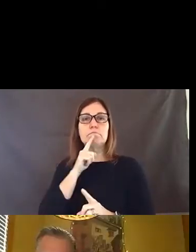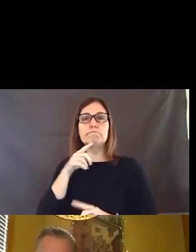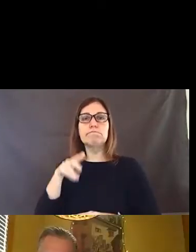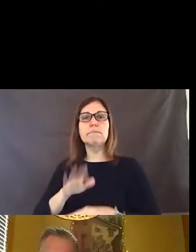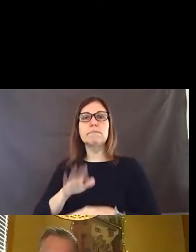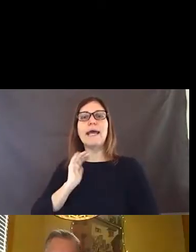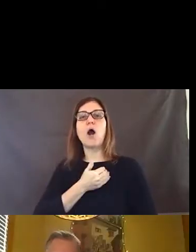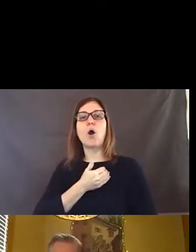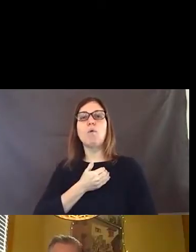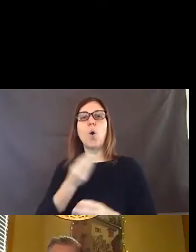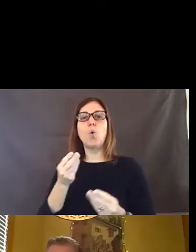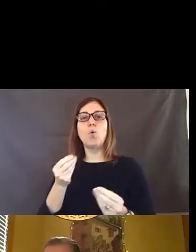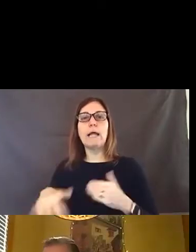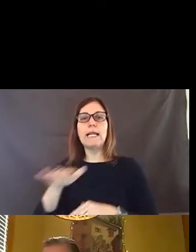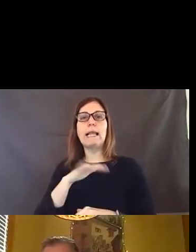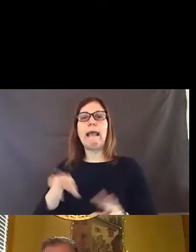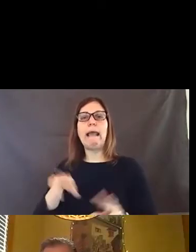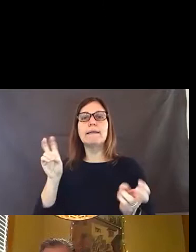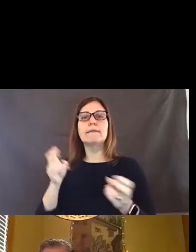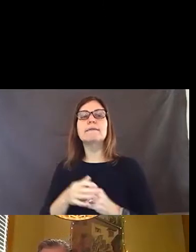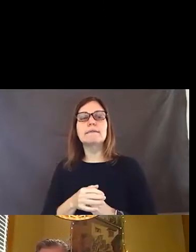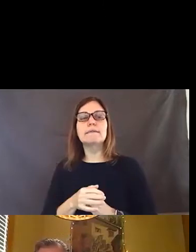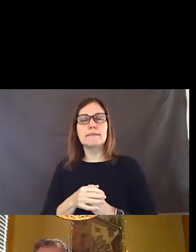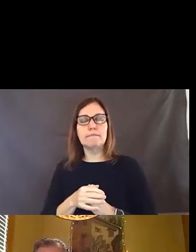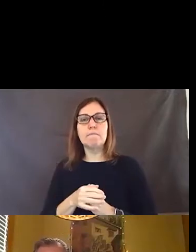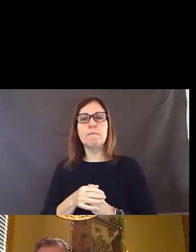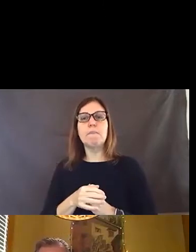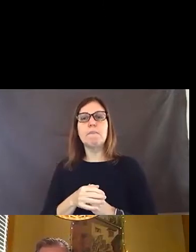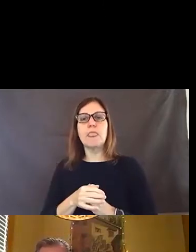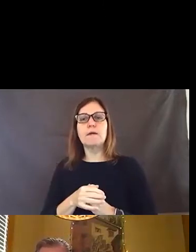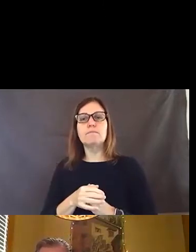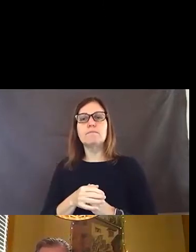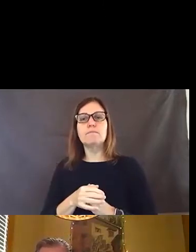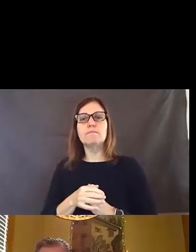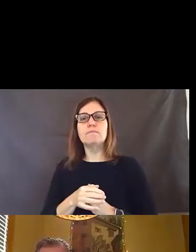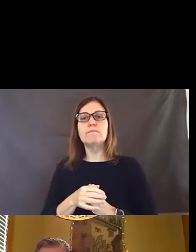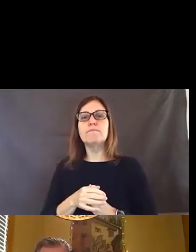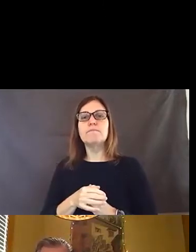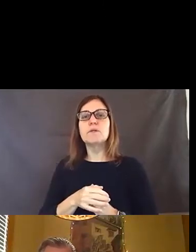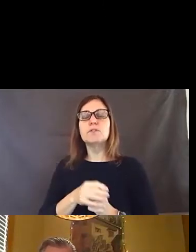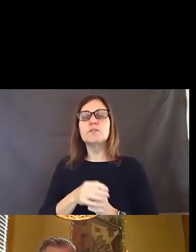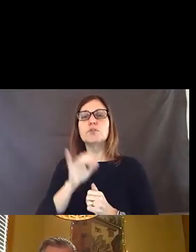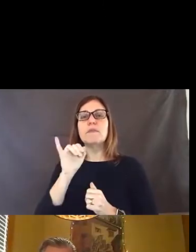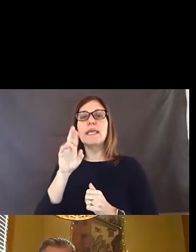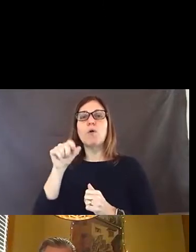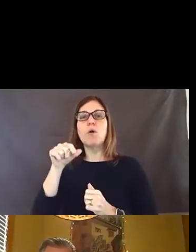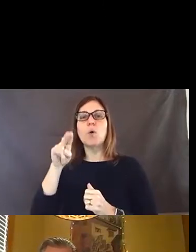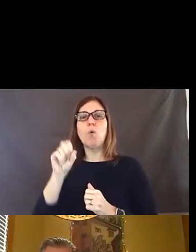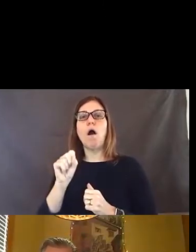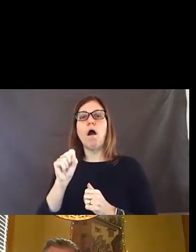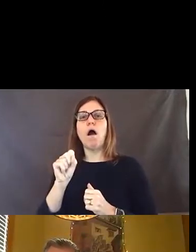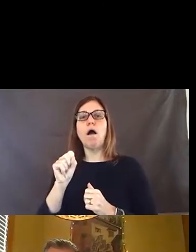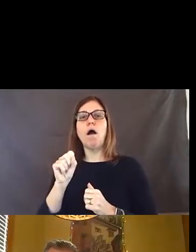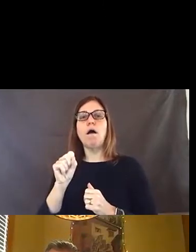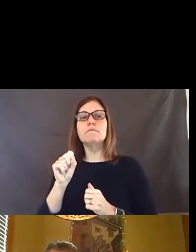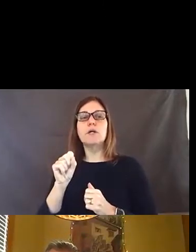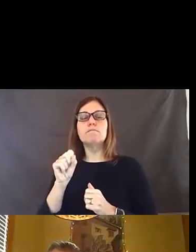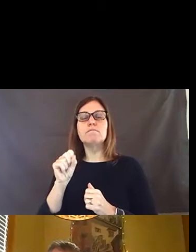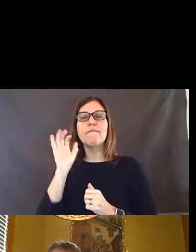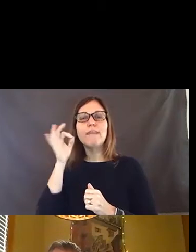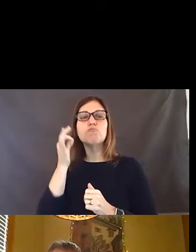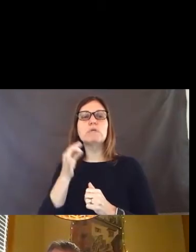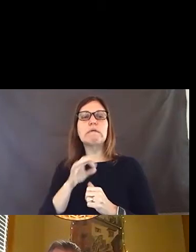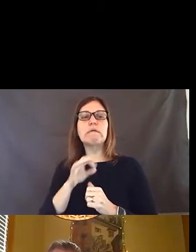quote. So it is the Iroquois Confederacy's mission and vision to revitalize